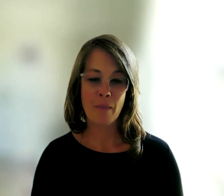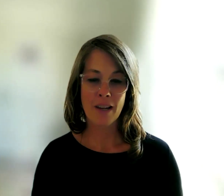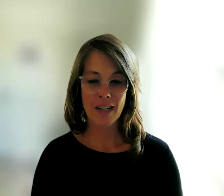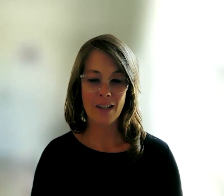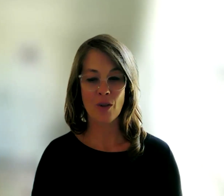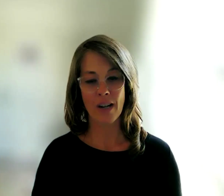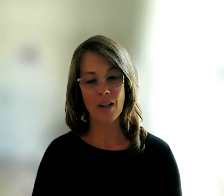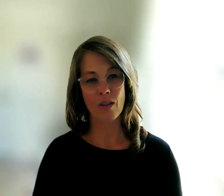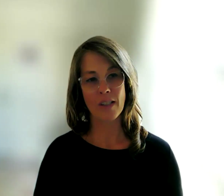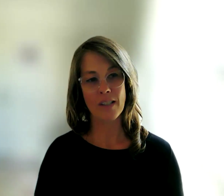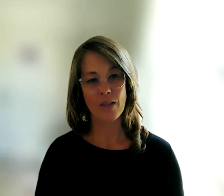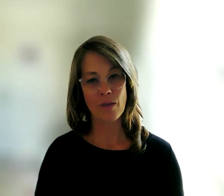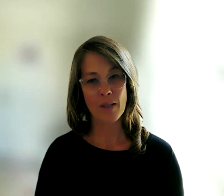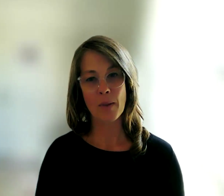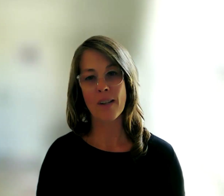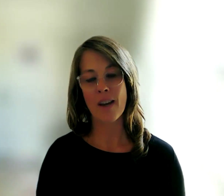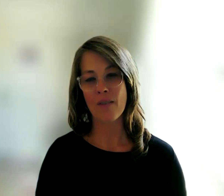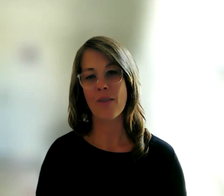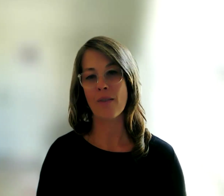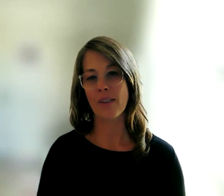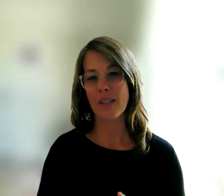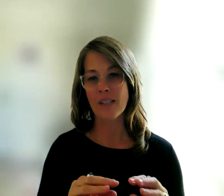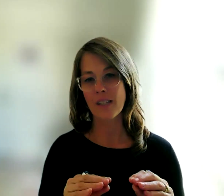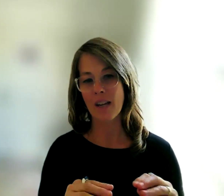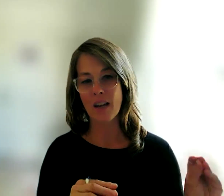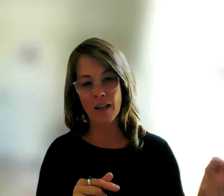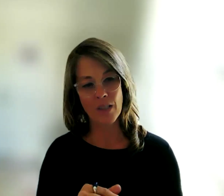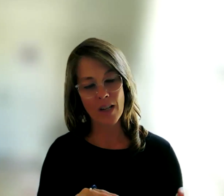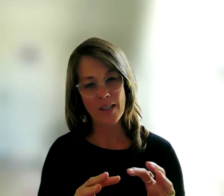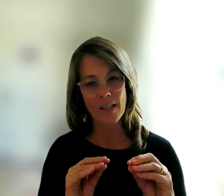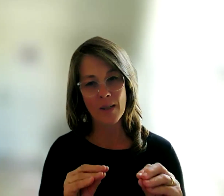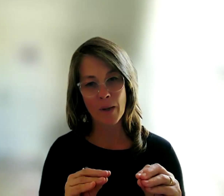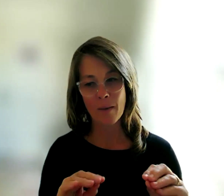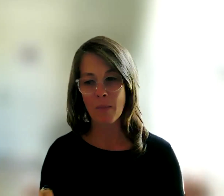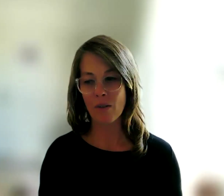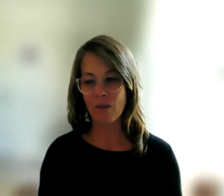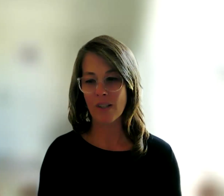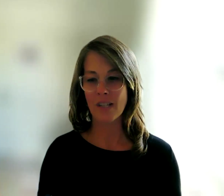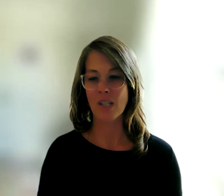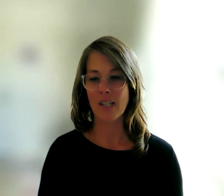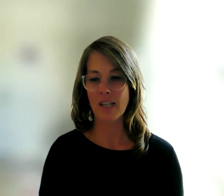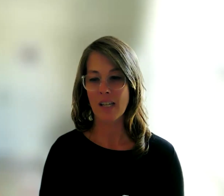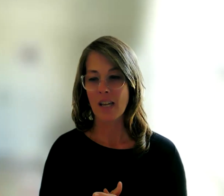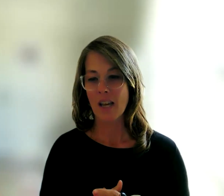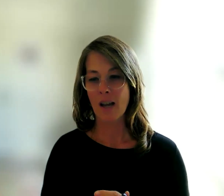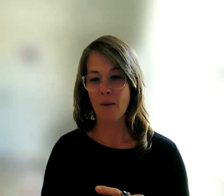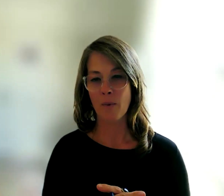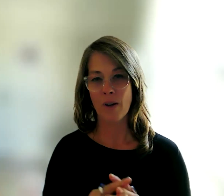have mandated training on intellectual disability health, or at least, like Jenna said, some kind of